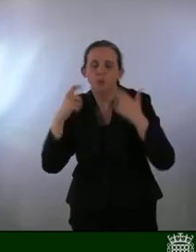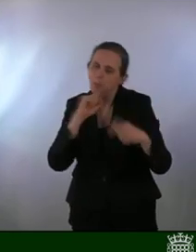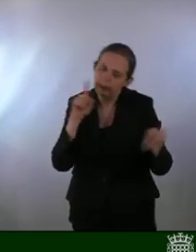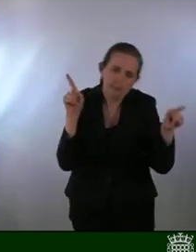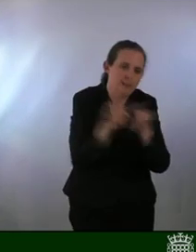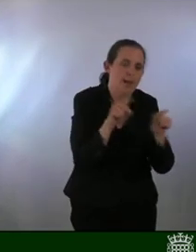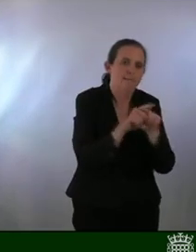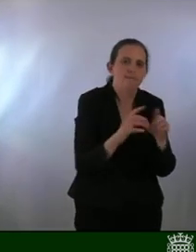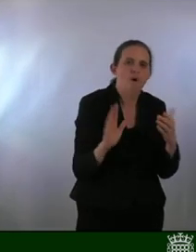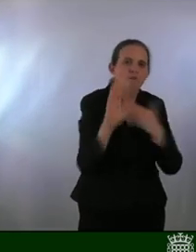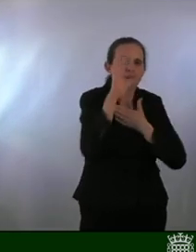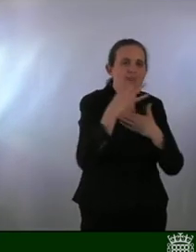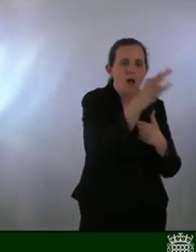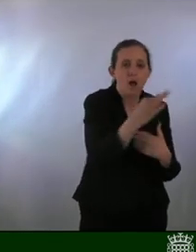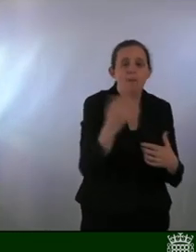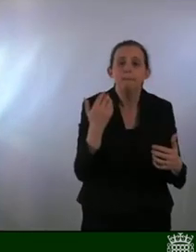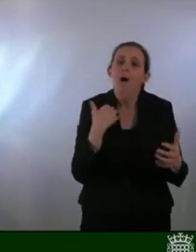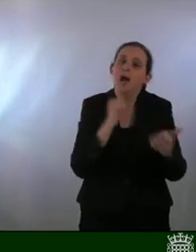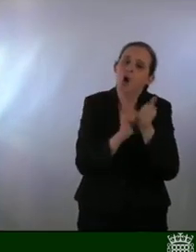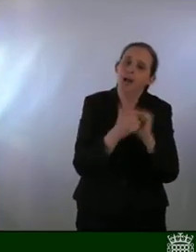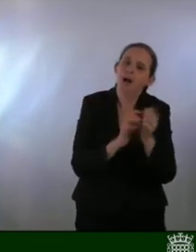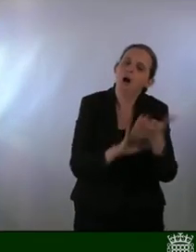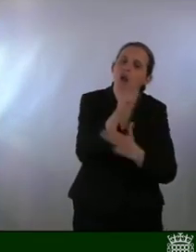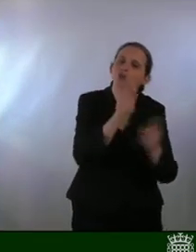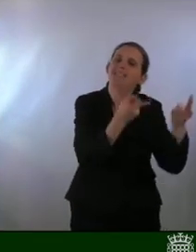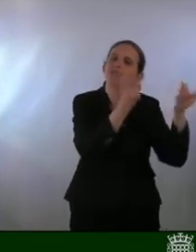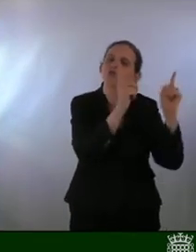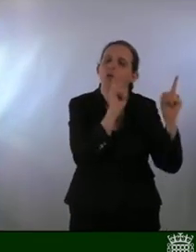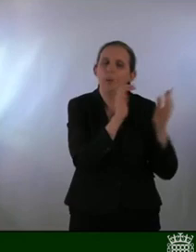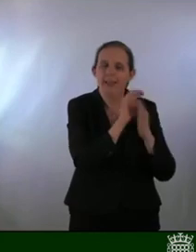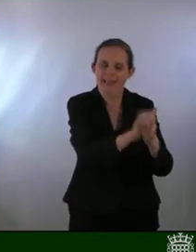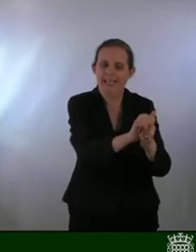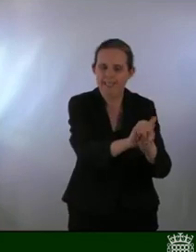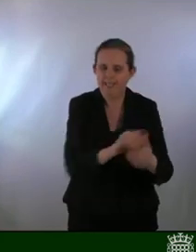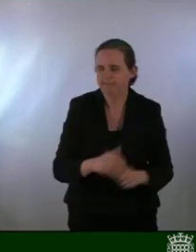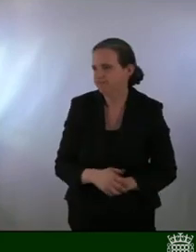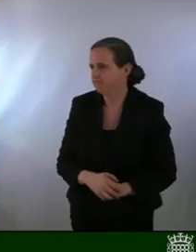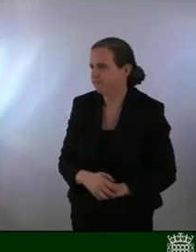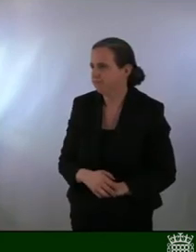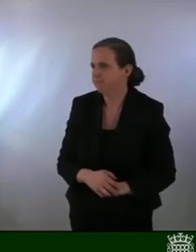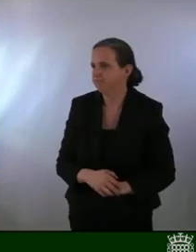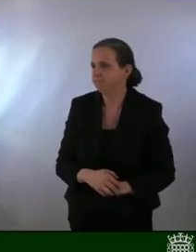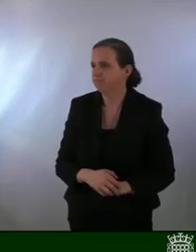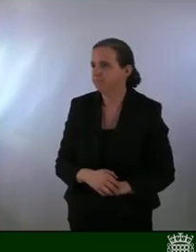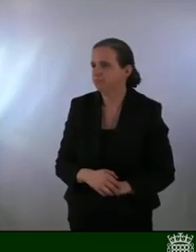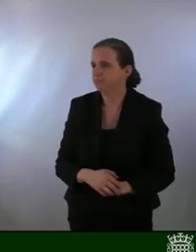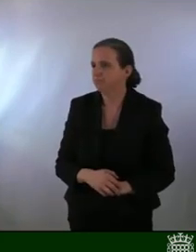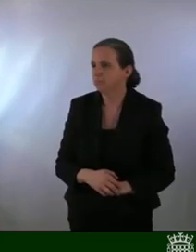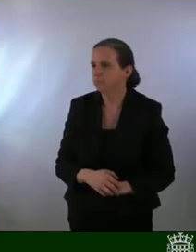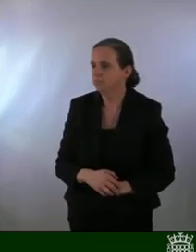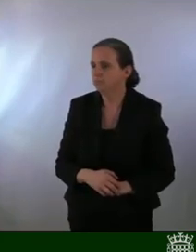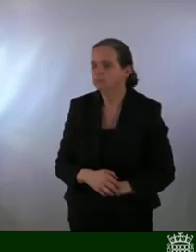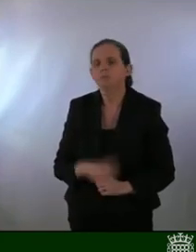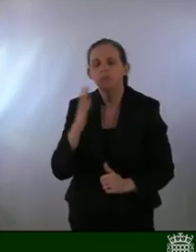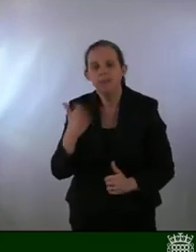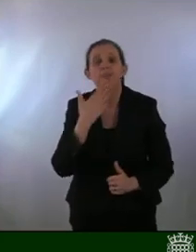the Culture Secretary, is leading that drive. Kevin Brennan. Thank you, Mr. Speaker. In answering my right honourable friend from Leeds Central